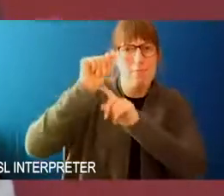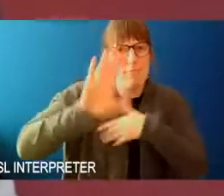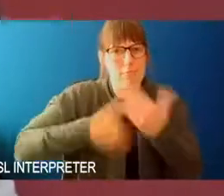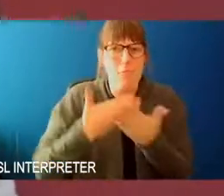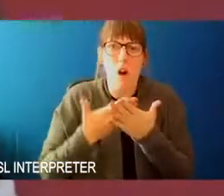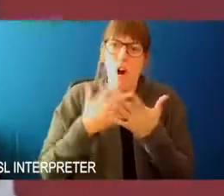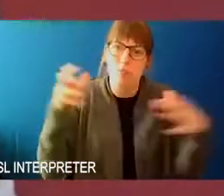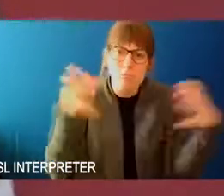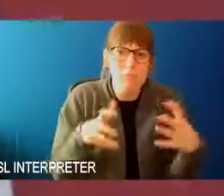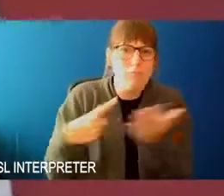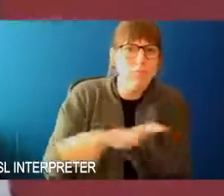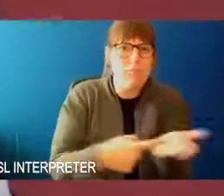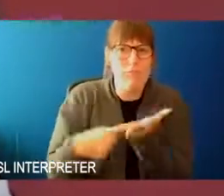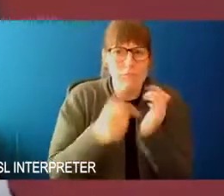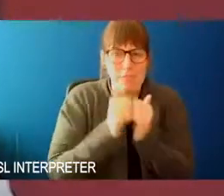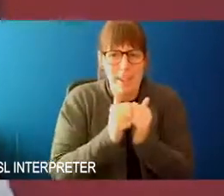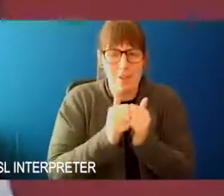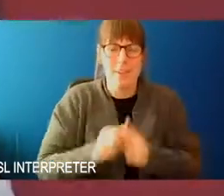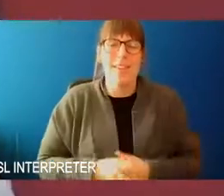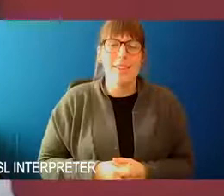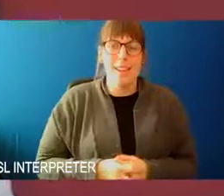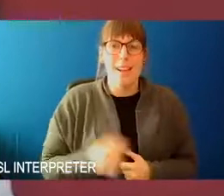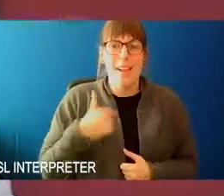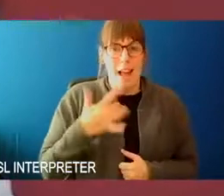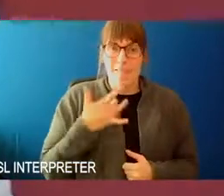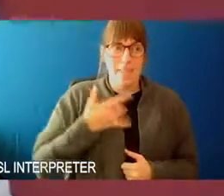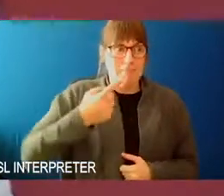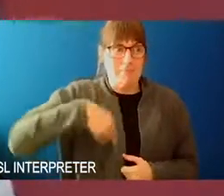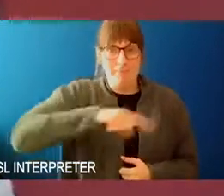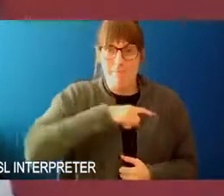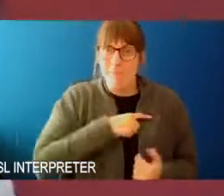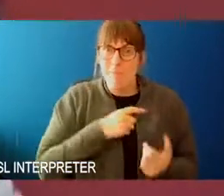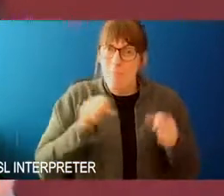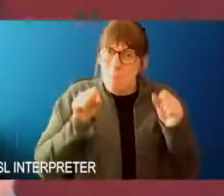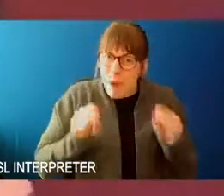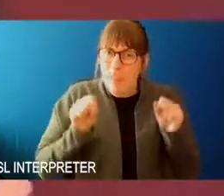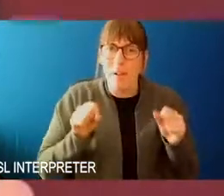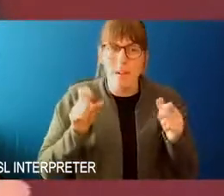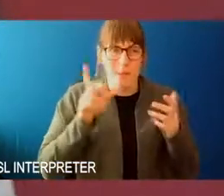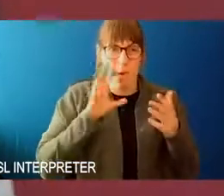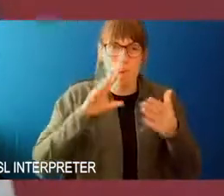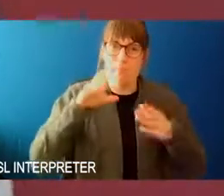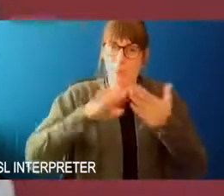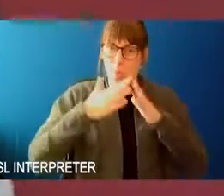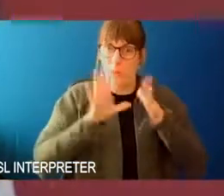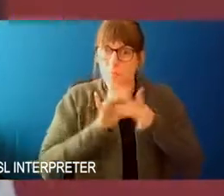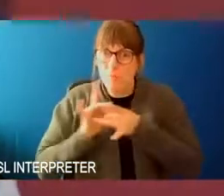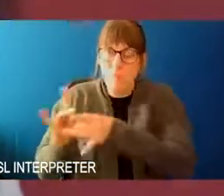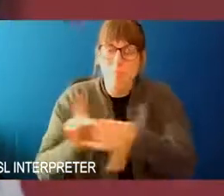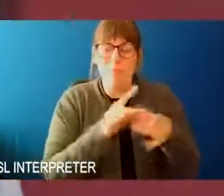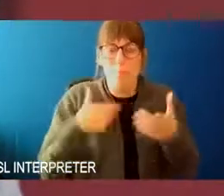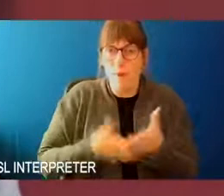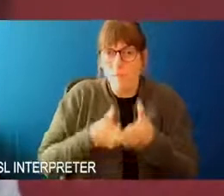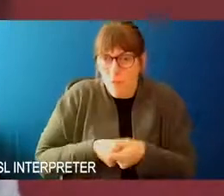ownership of a concept. I think we have a lot of potential to gain trust within our